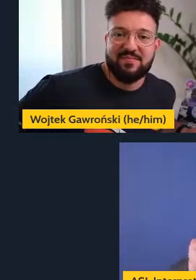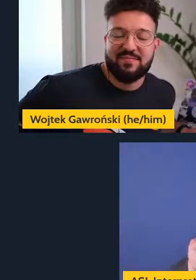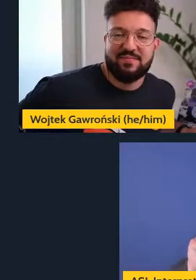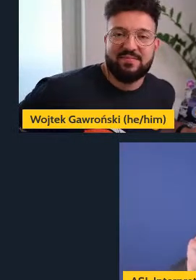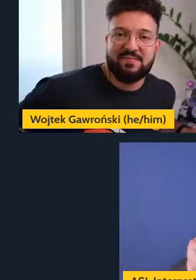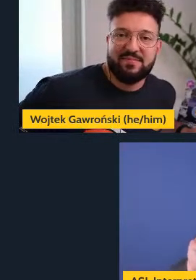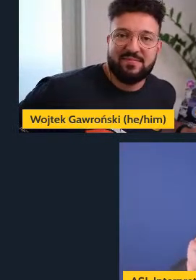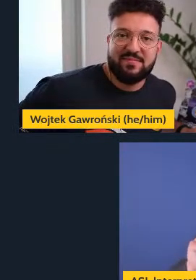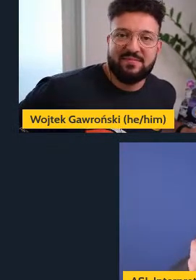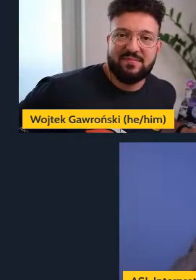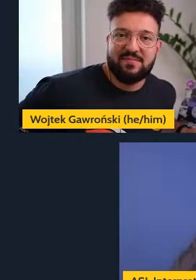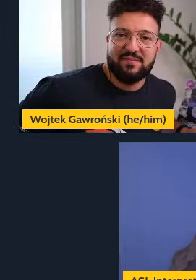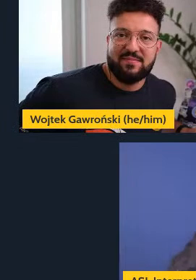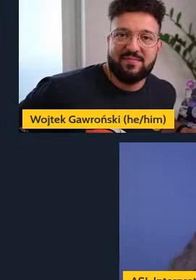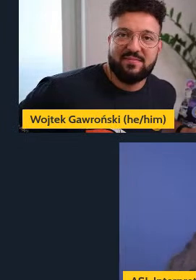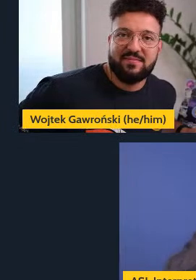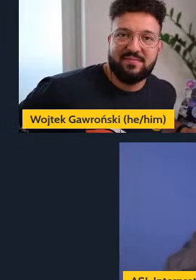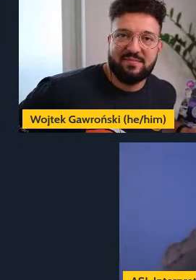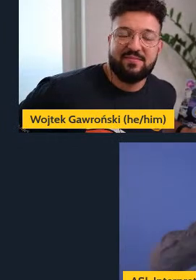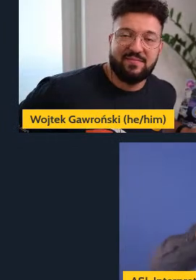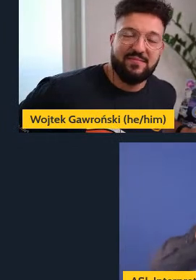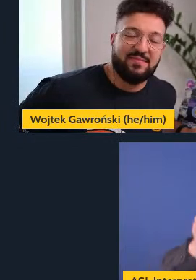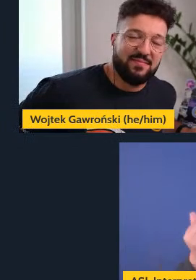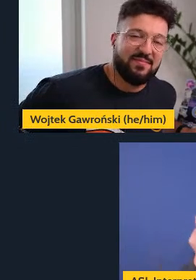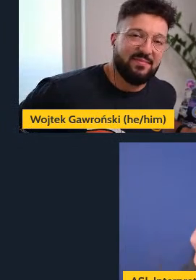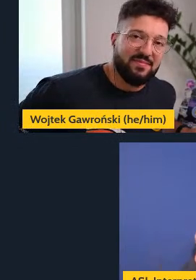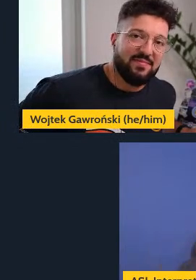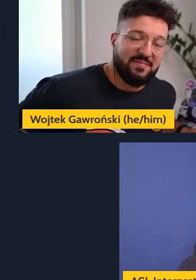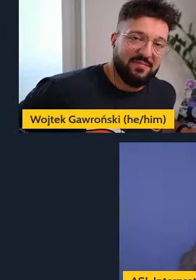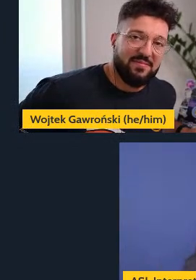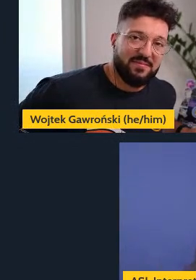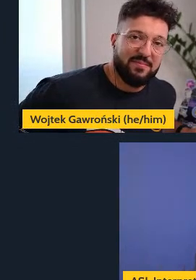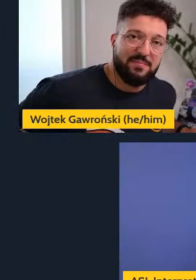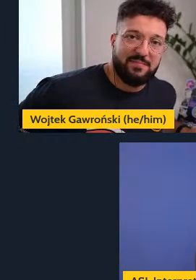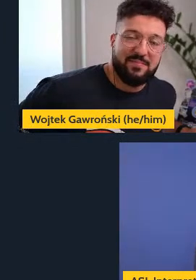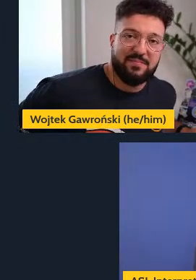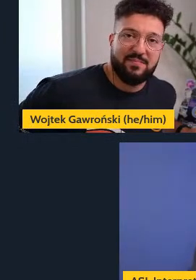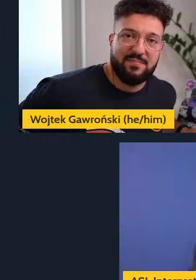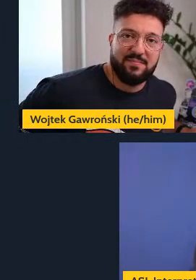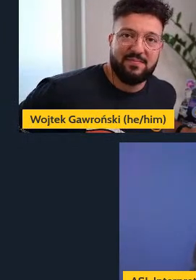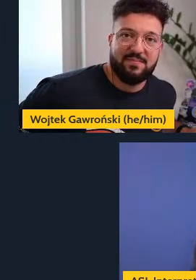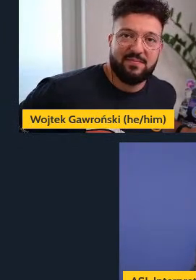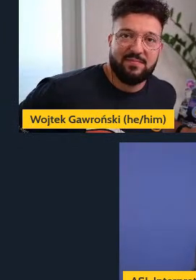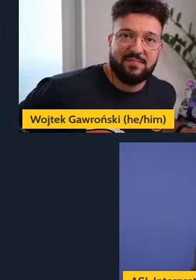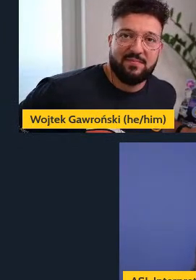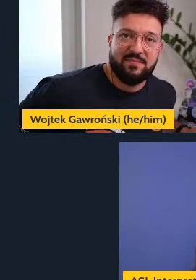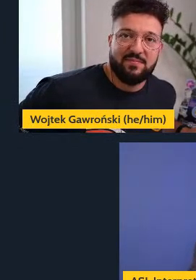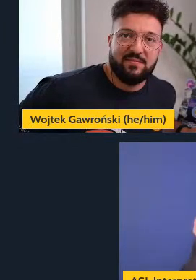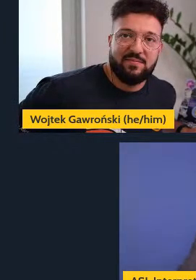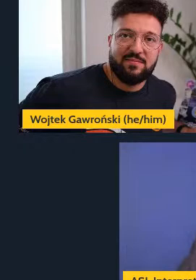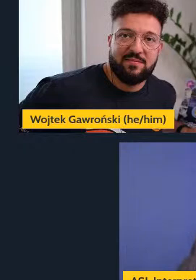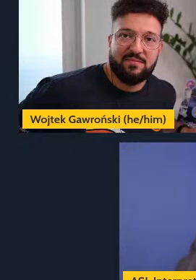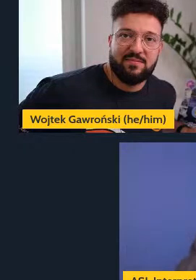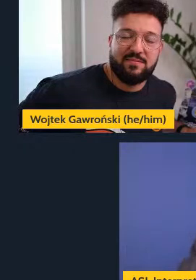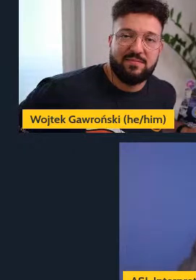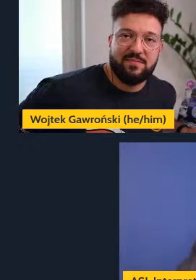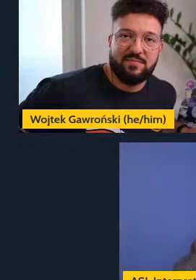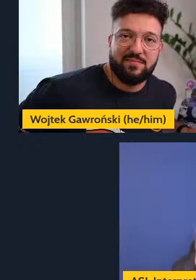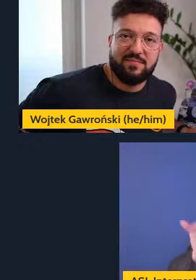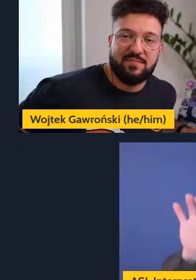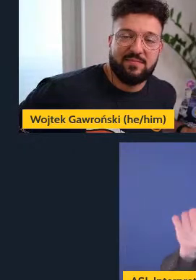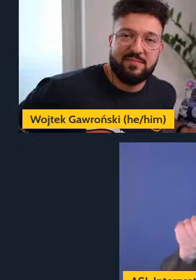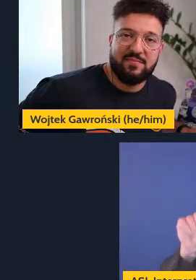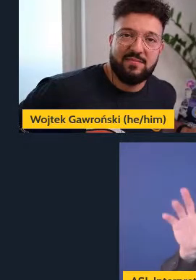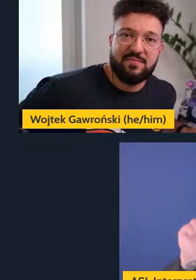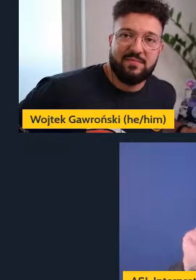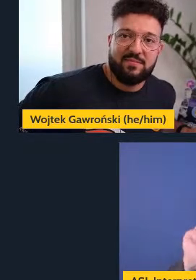I touched a bit of Projen projects, but I really want to get my hands on CDKs. Want to